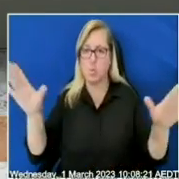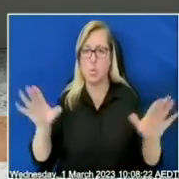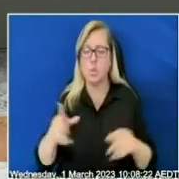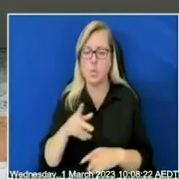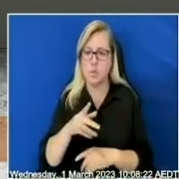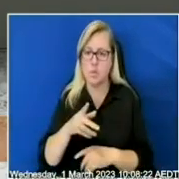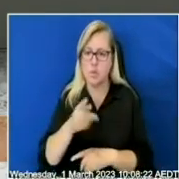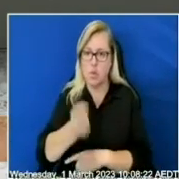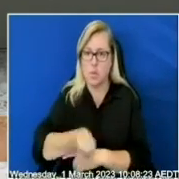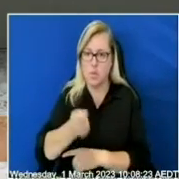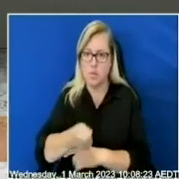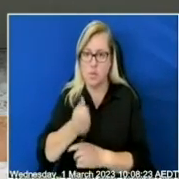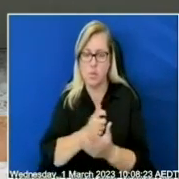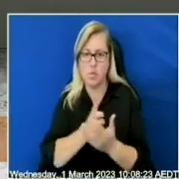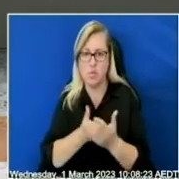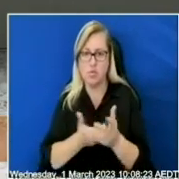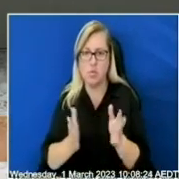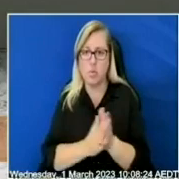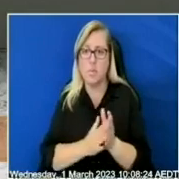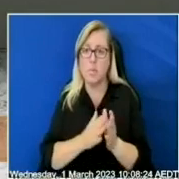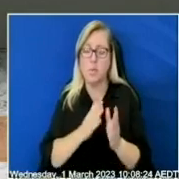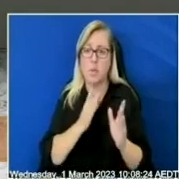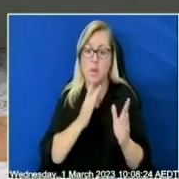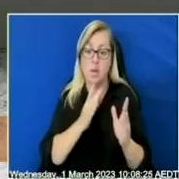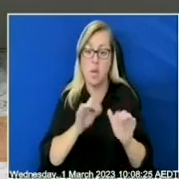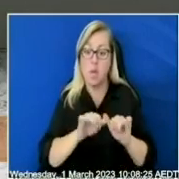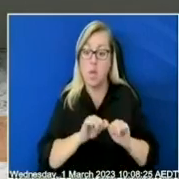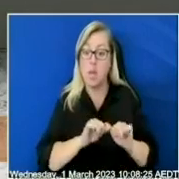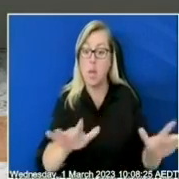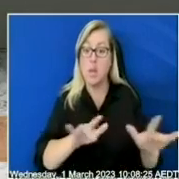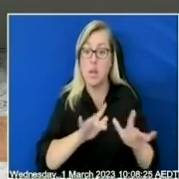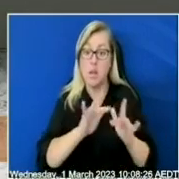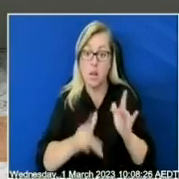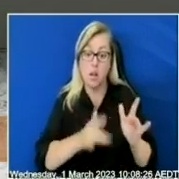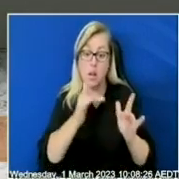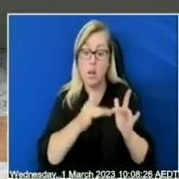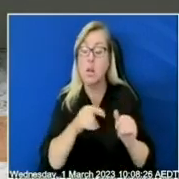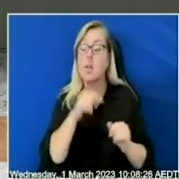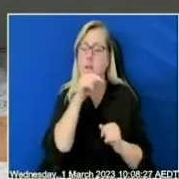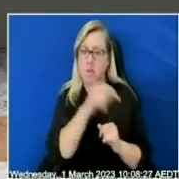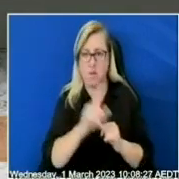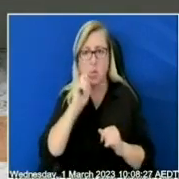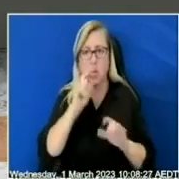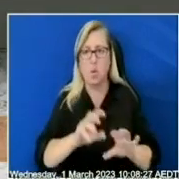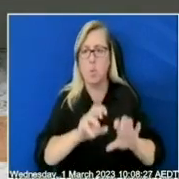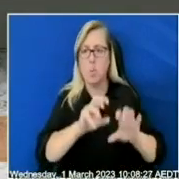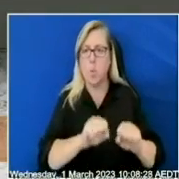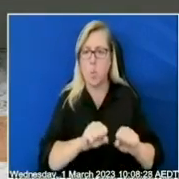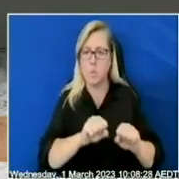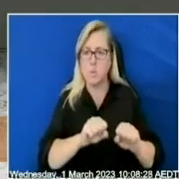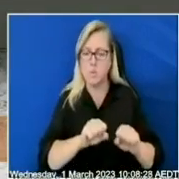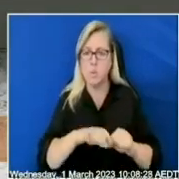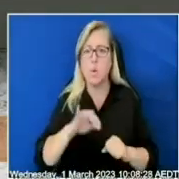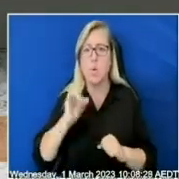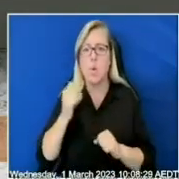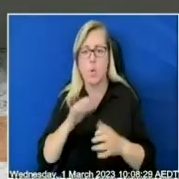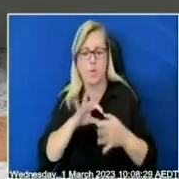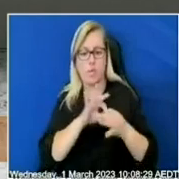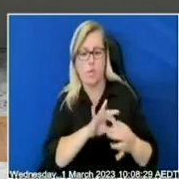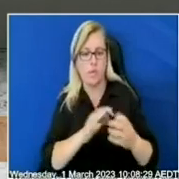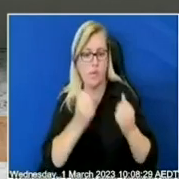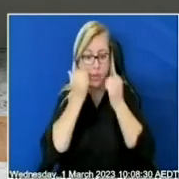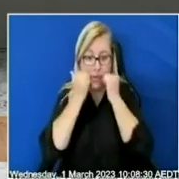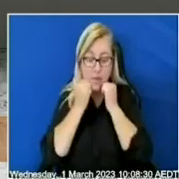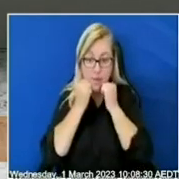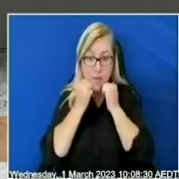is paused, and or the relevant evidence is omitted from published video recordings. The